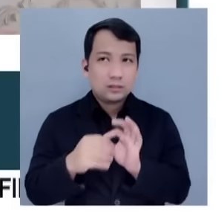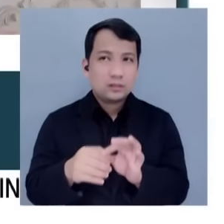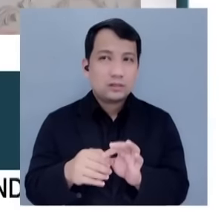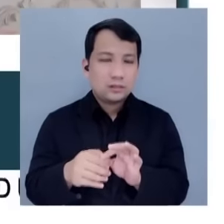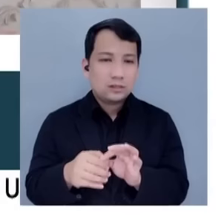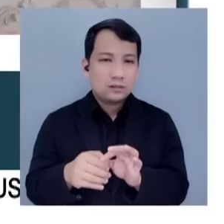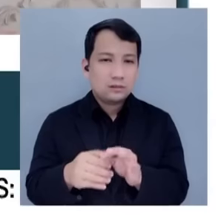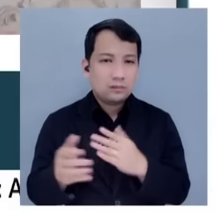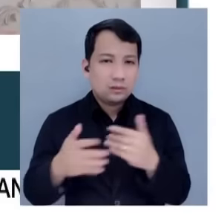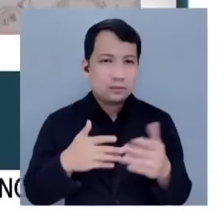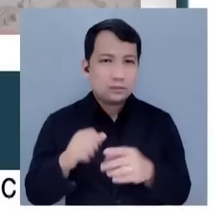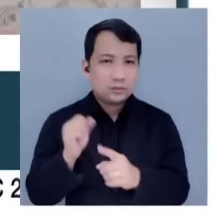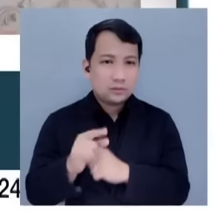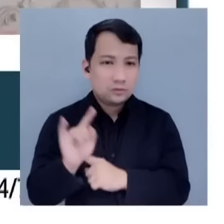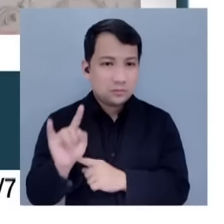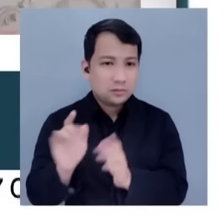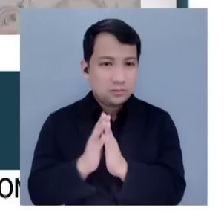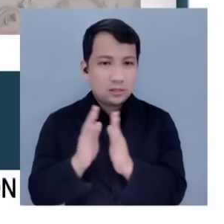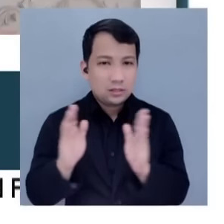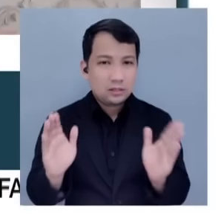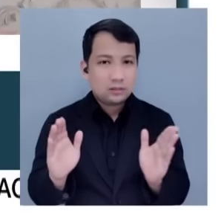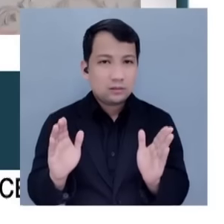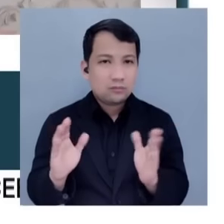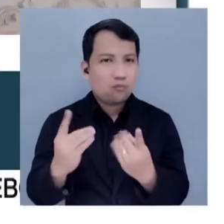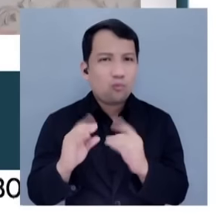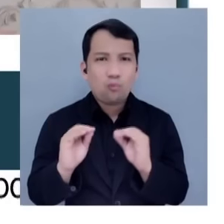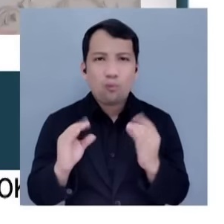the social media giants are not acting,